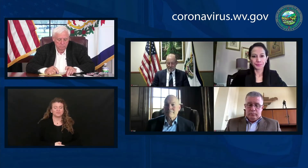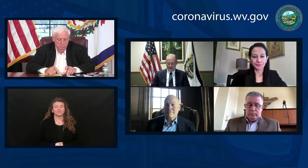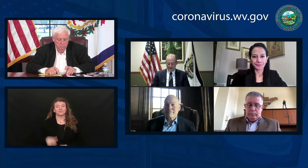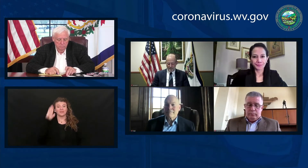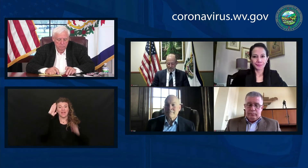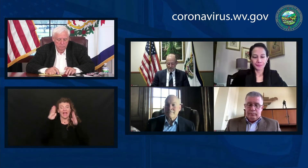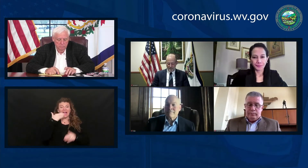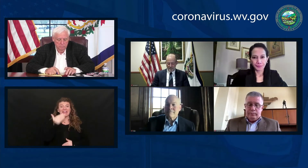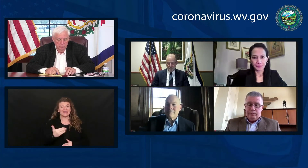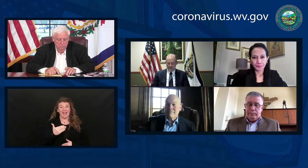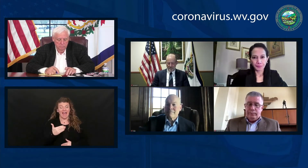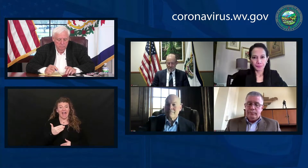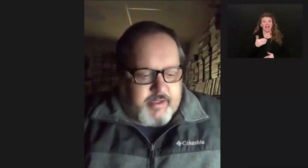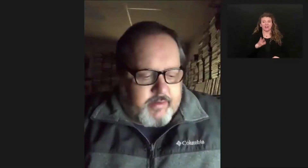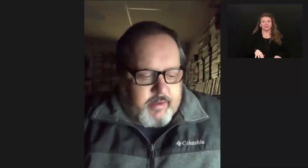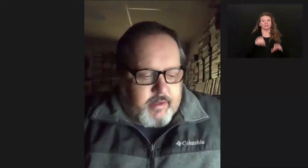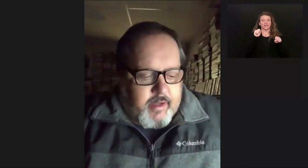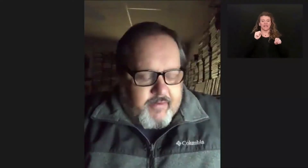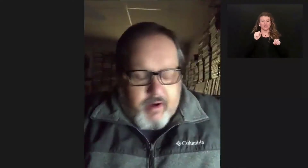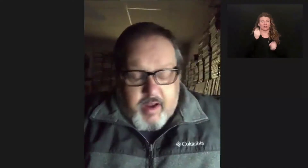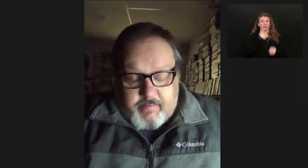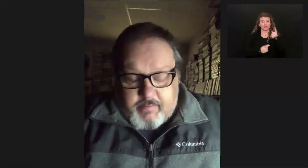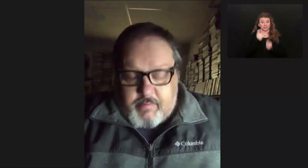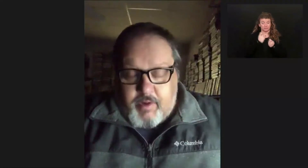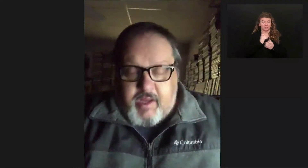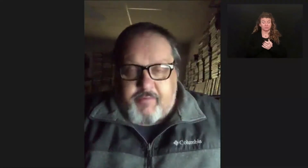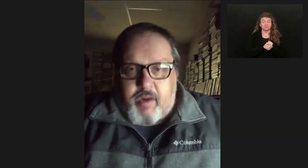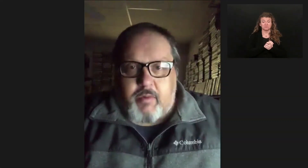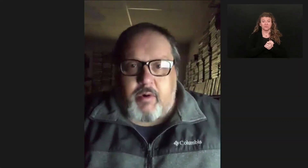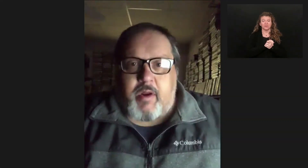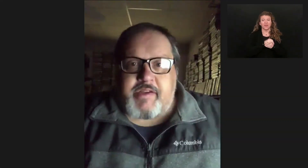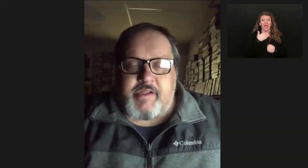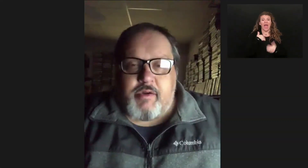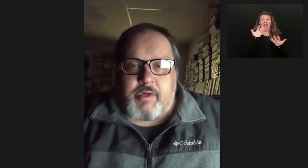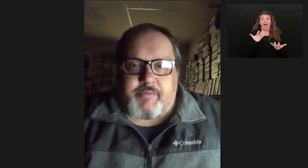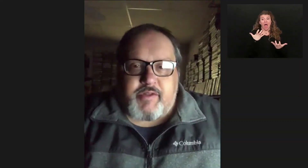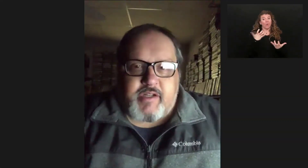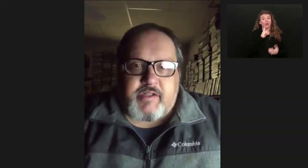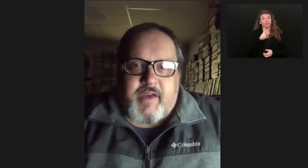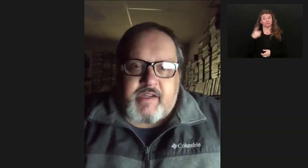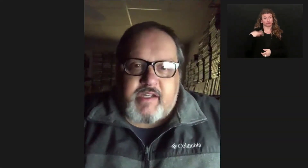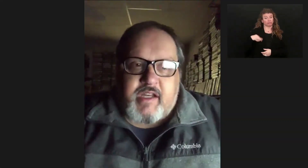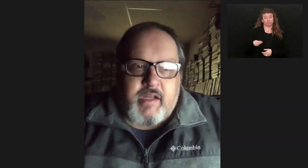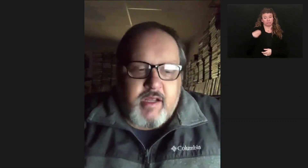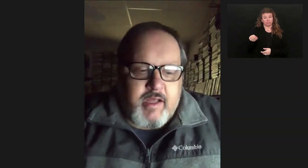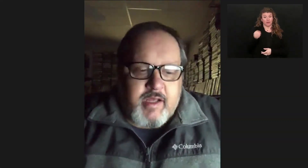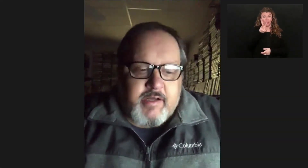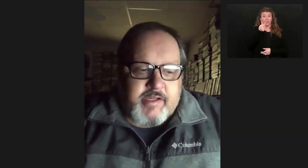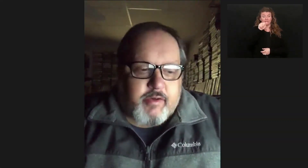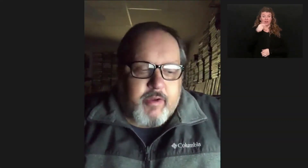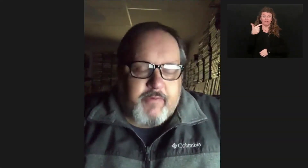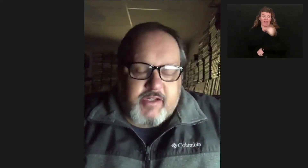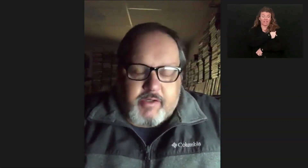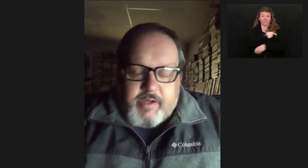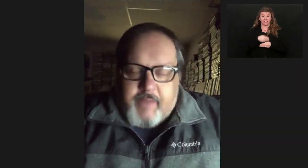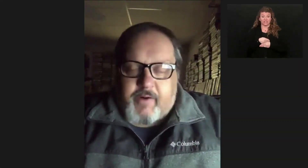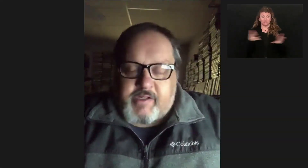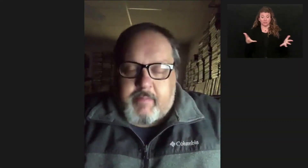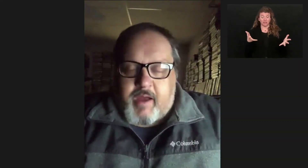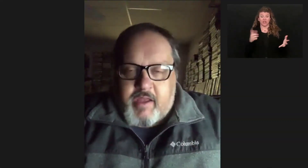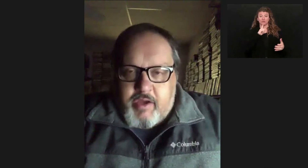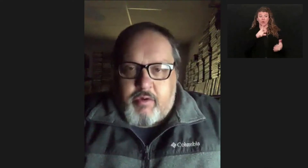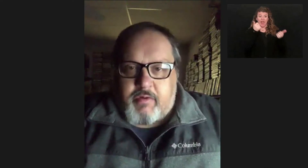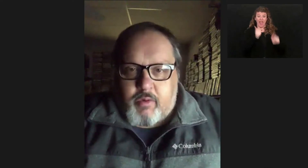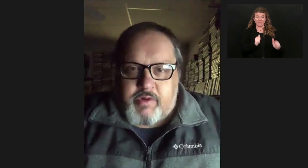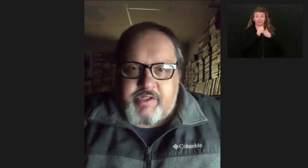Hi, thanks for taking a moment for the question. Governor, I want to give credit where credit's due. West Virginia's vaccine distribution efforts